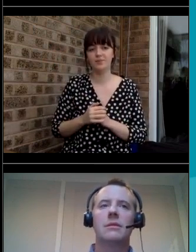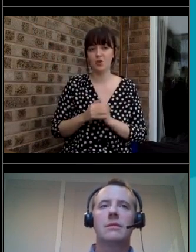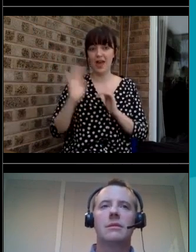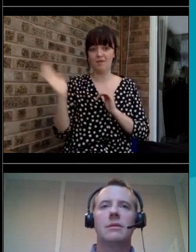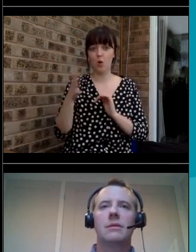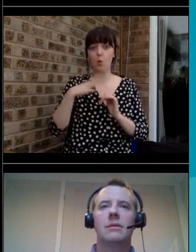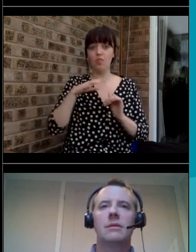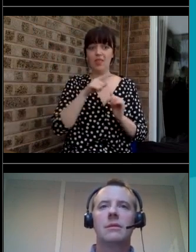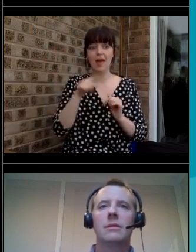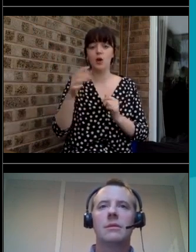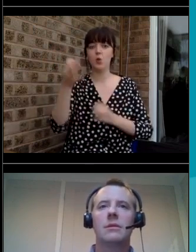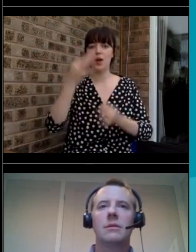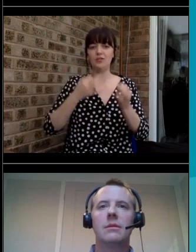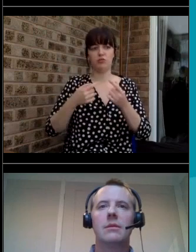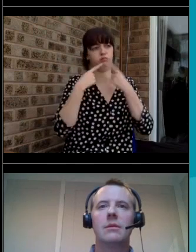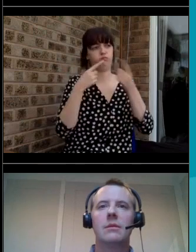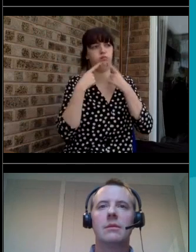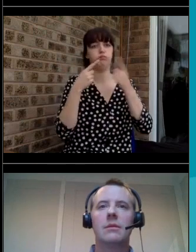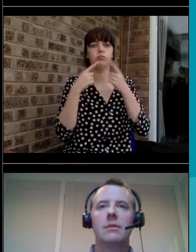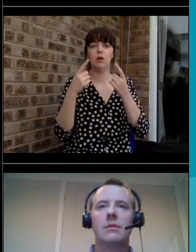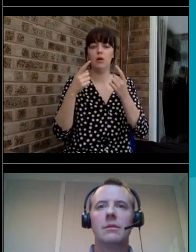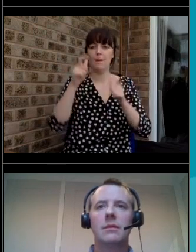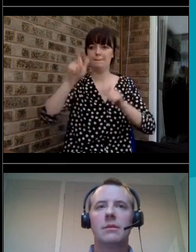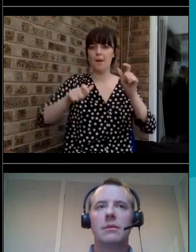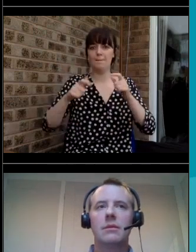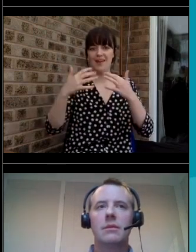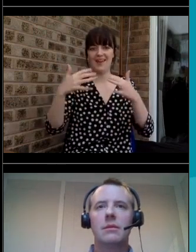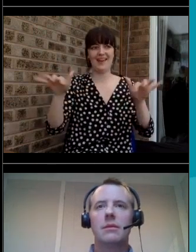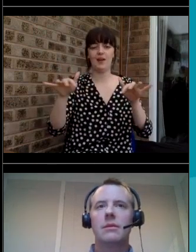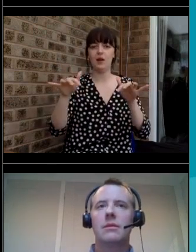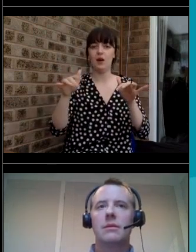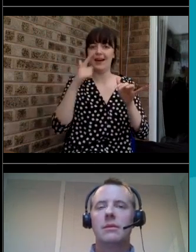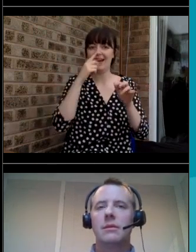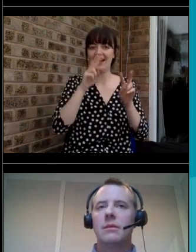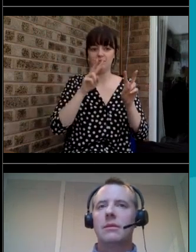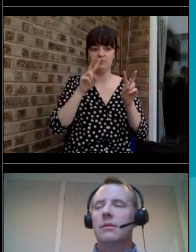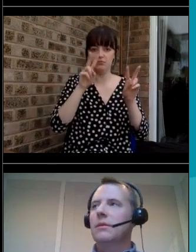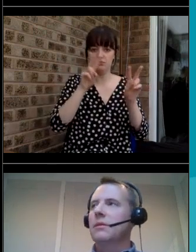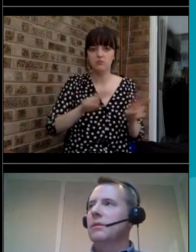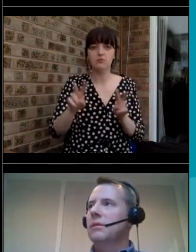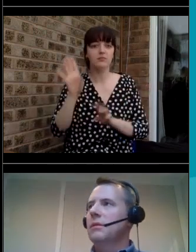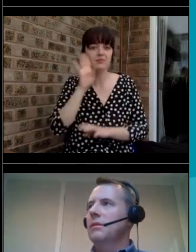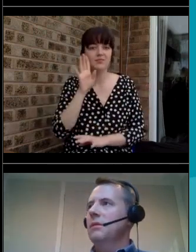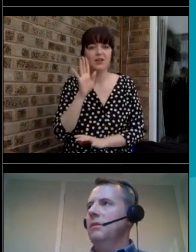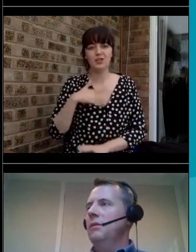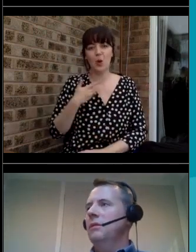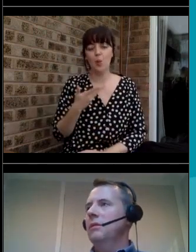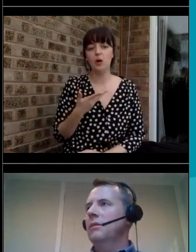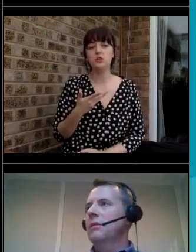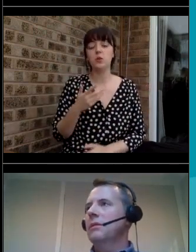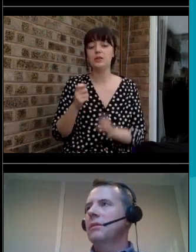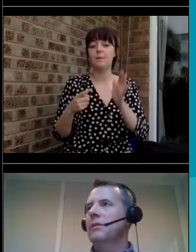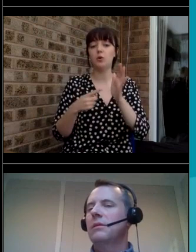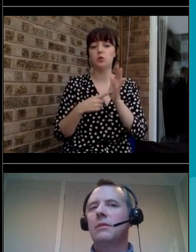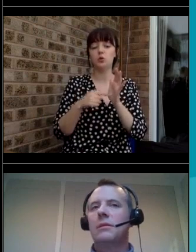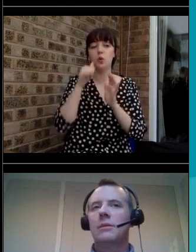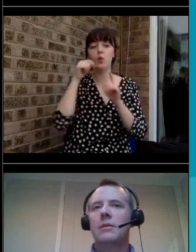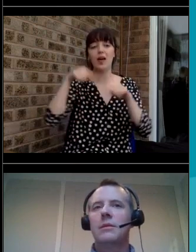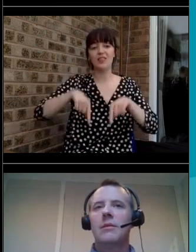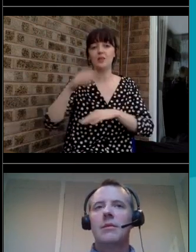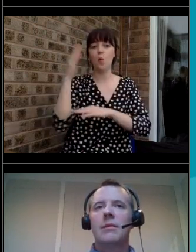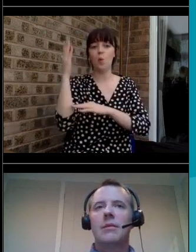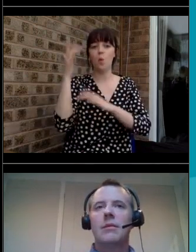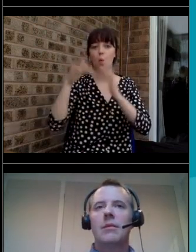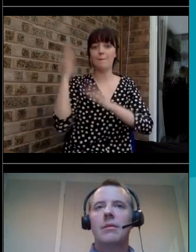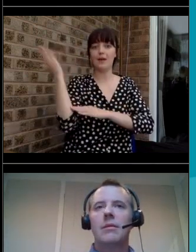we've respected that. But it is important to recognise that the reason why we're holding this webinar